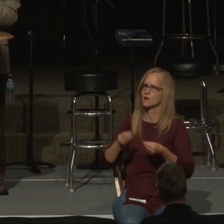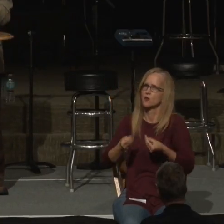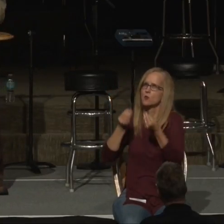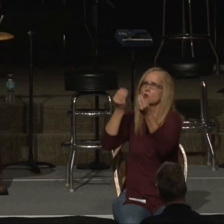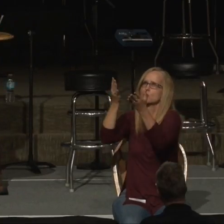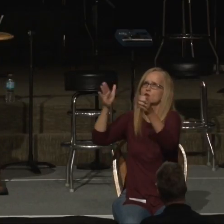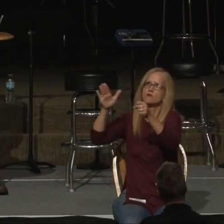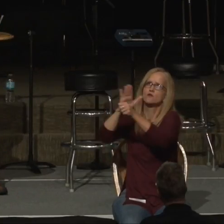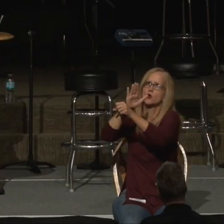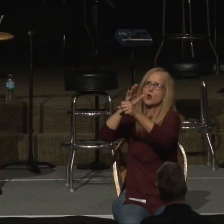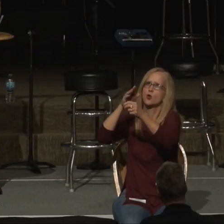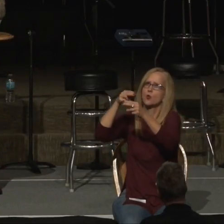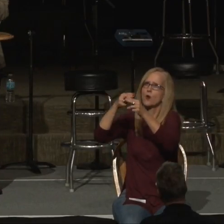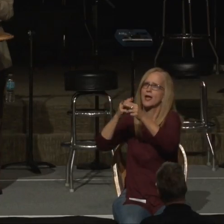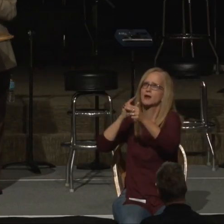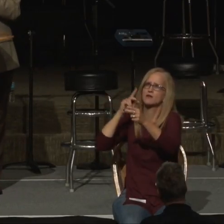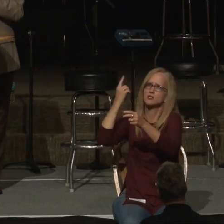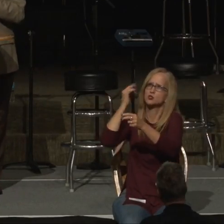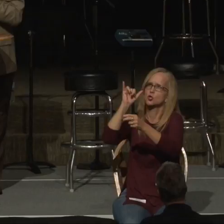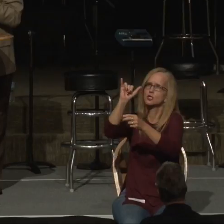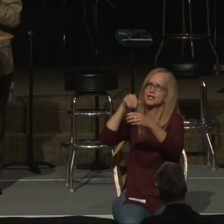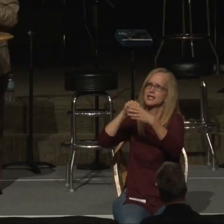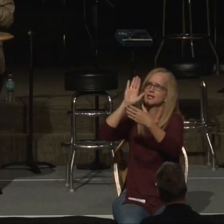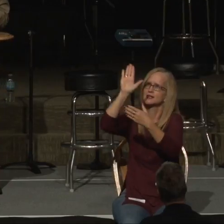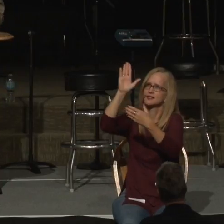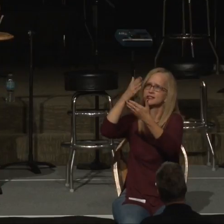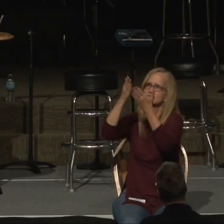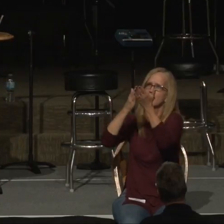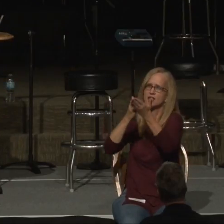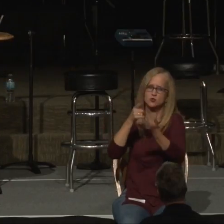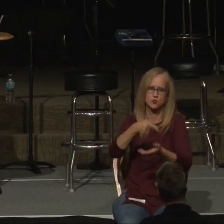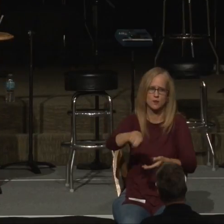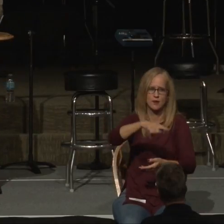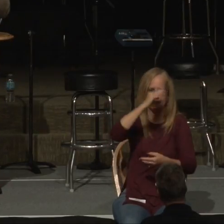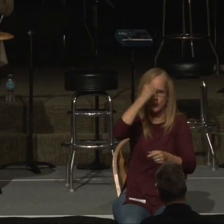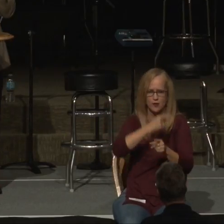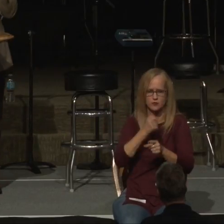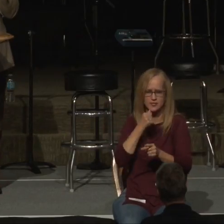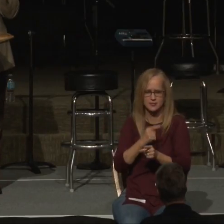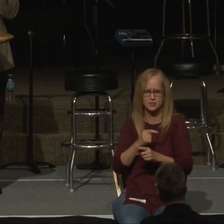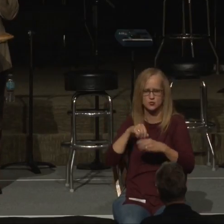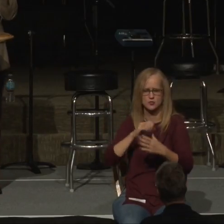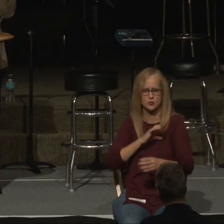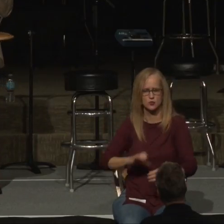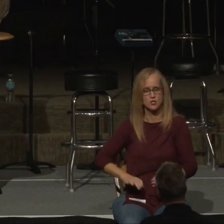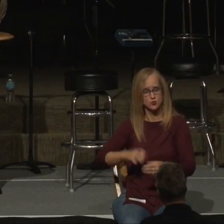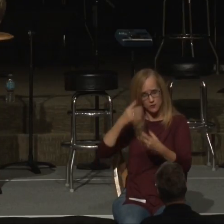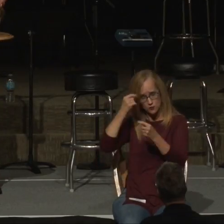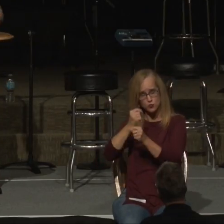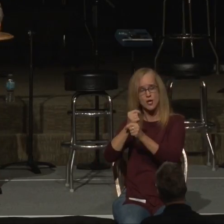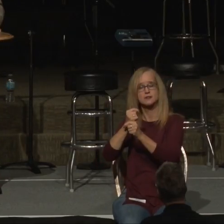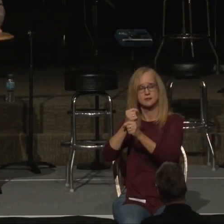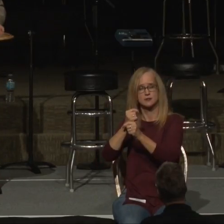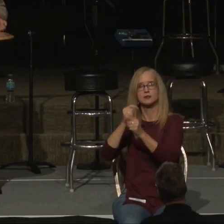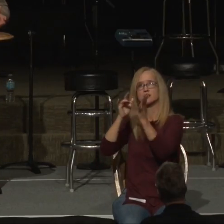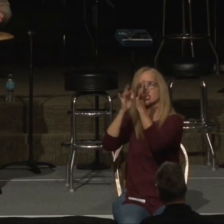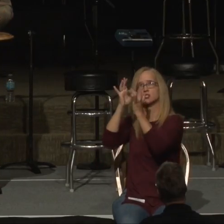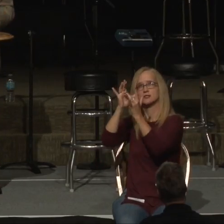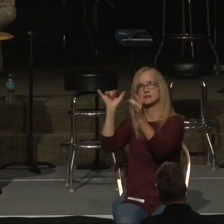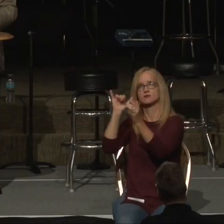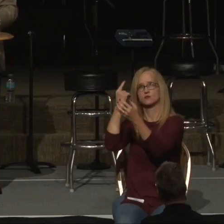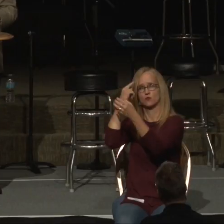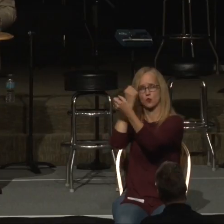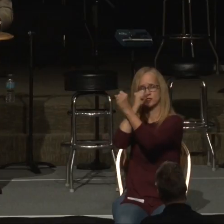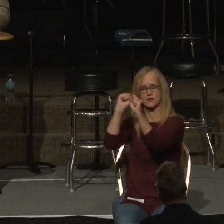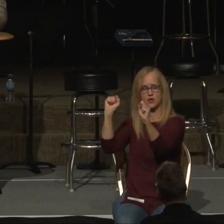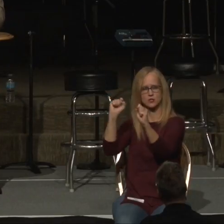of your eternity in His hands. And you're my brothers and you're my sisters in Christ. You have trusted Jesus for salvation. But what about all the other things you need for